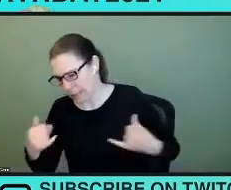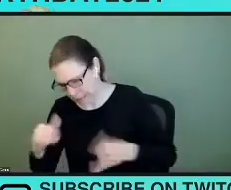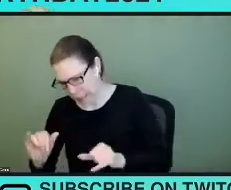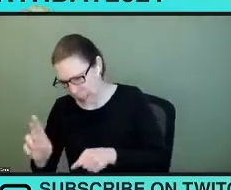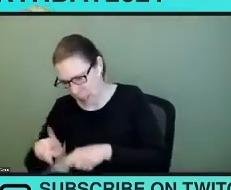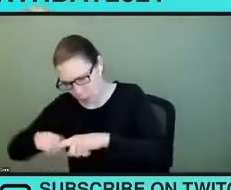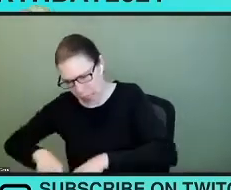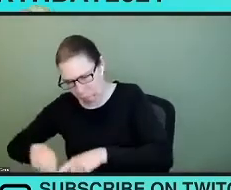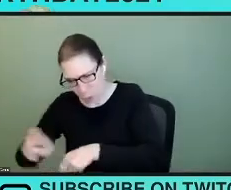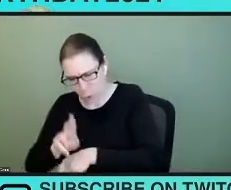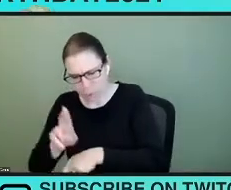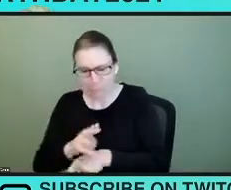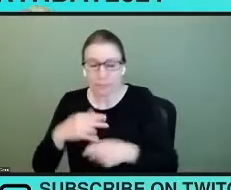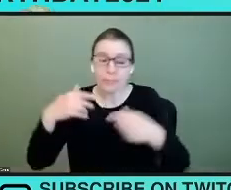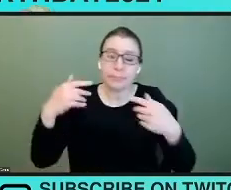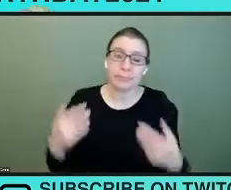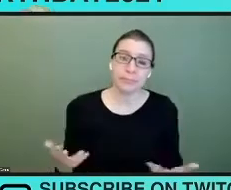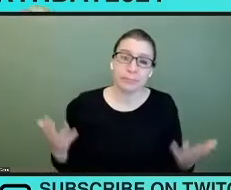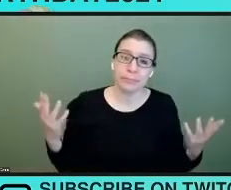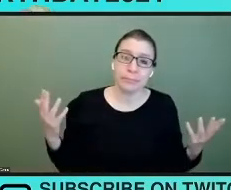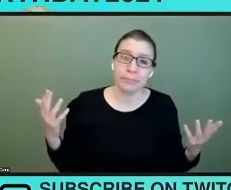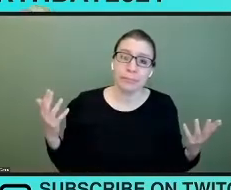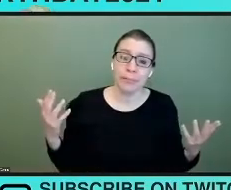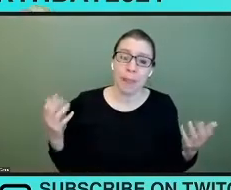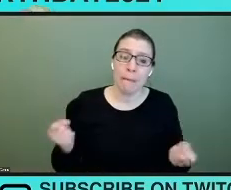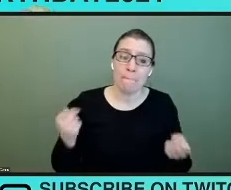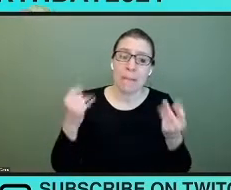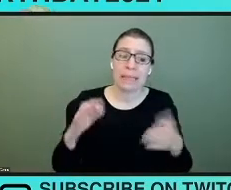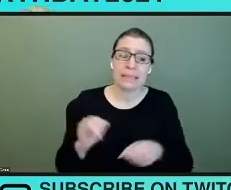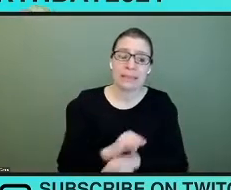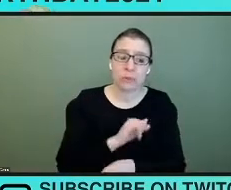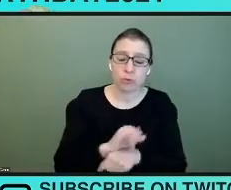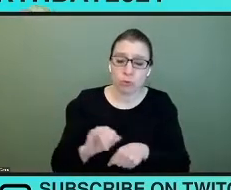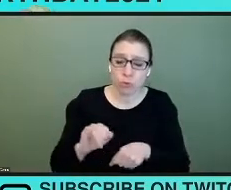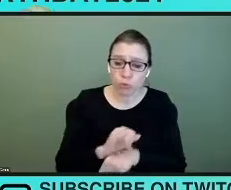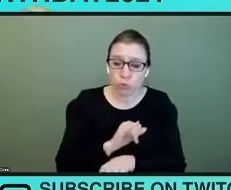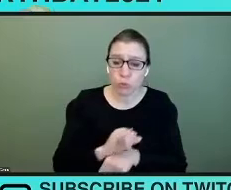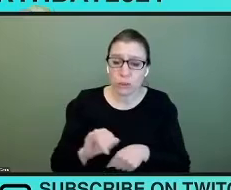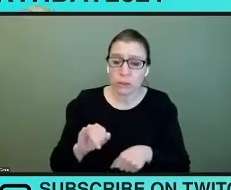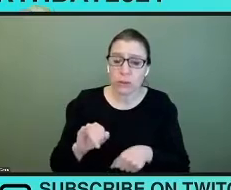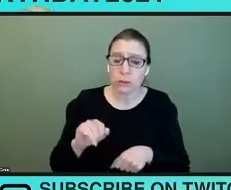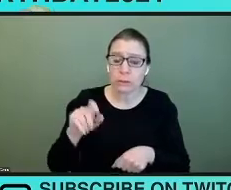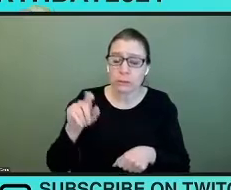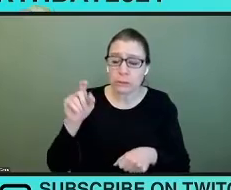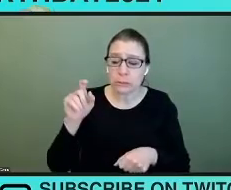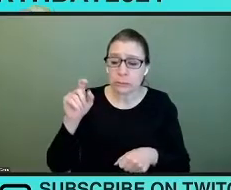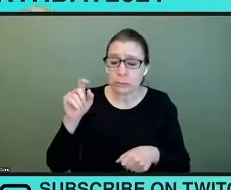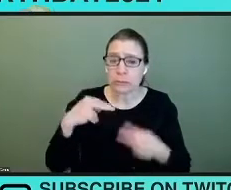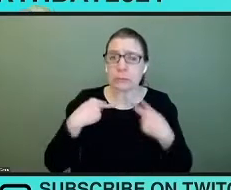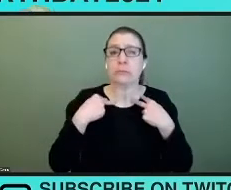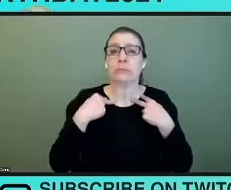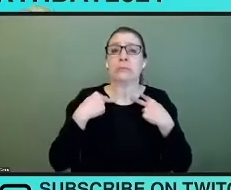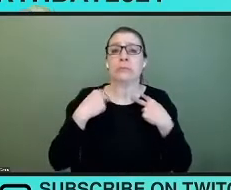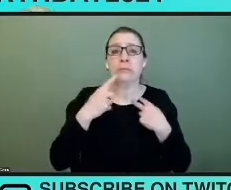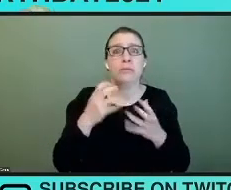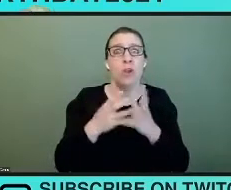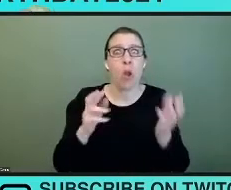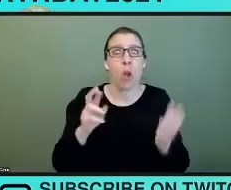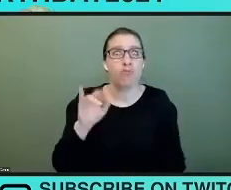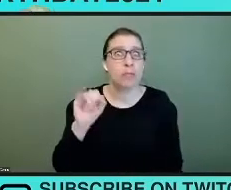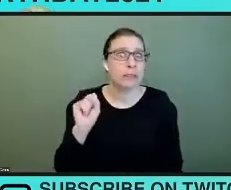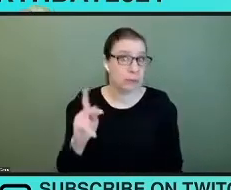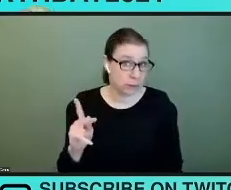And there's no incentives for industry to invest here because there's a lot of risk. So here is, I think, where